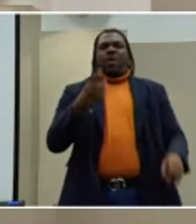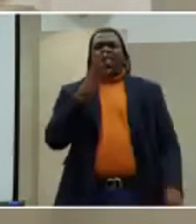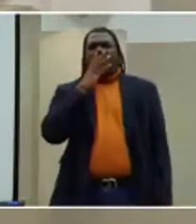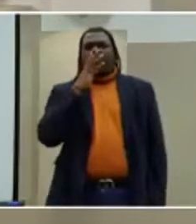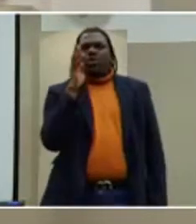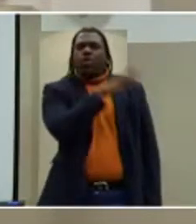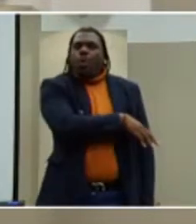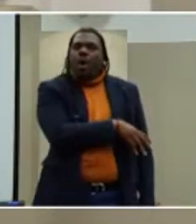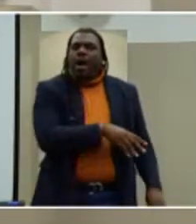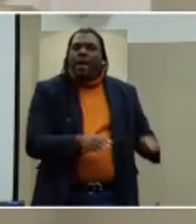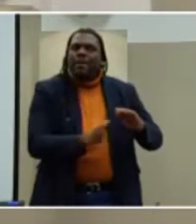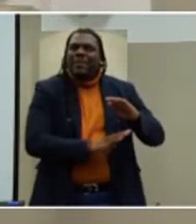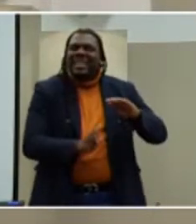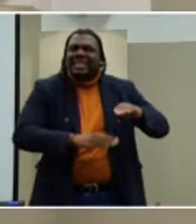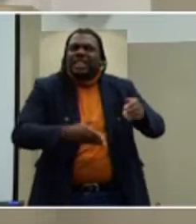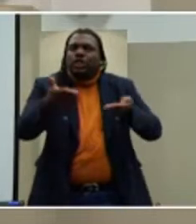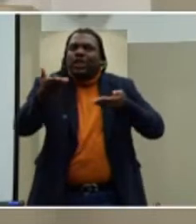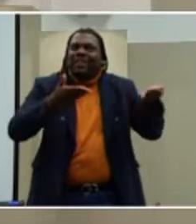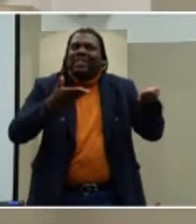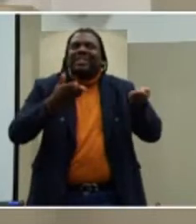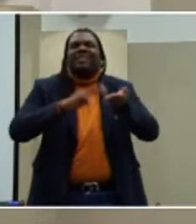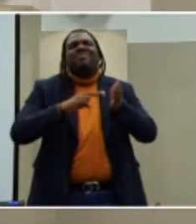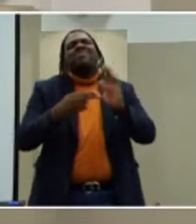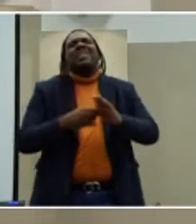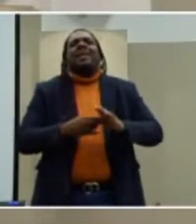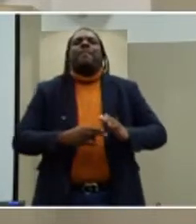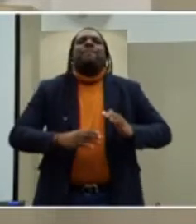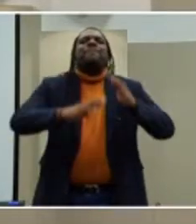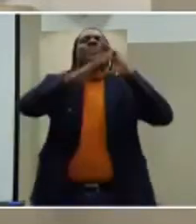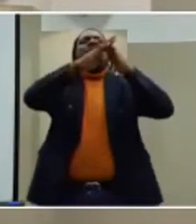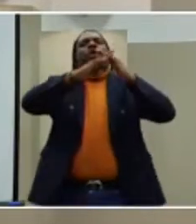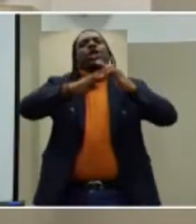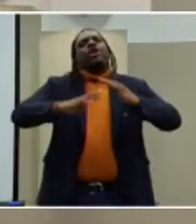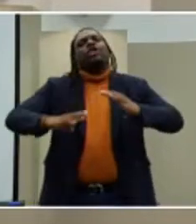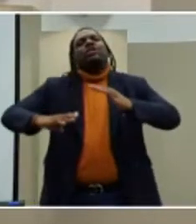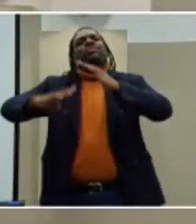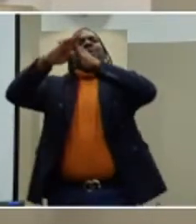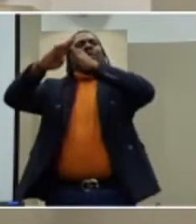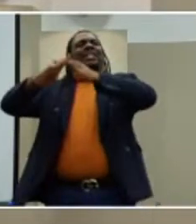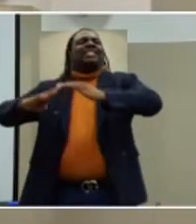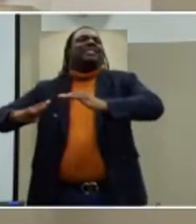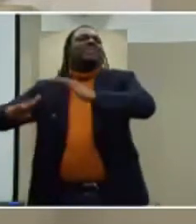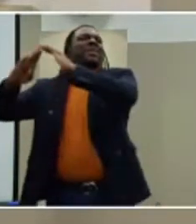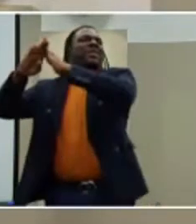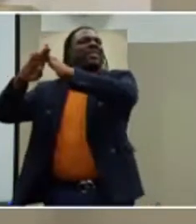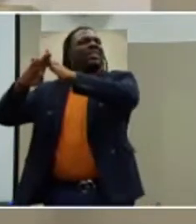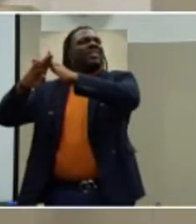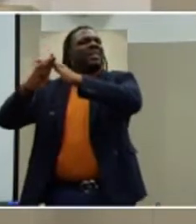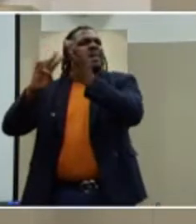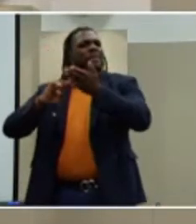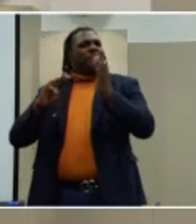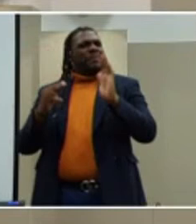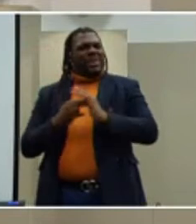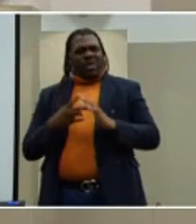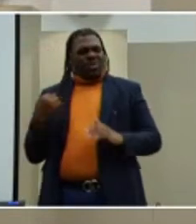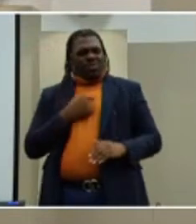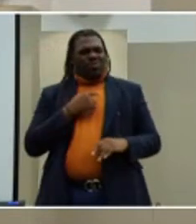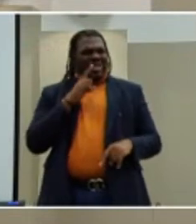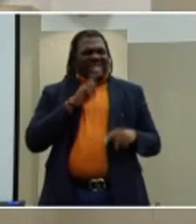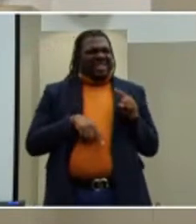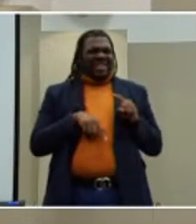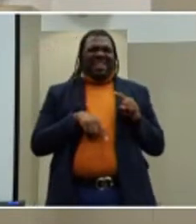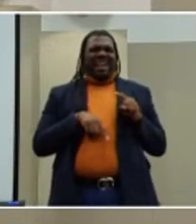basic services are barriers to accessing our city and fully participating in civic